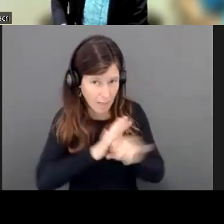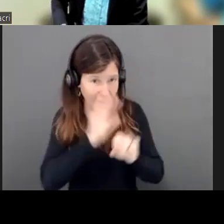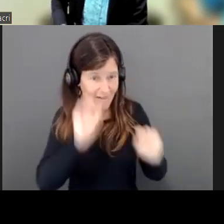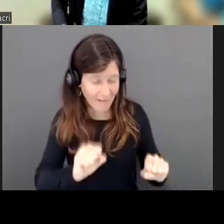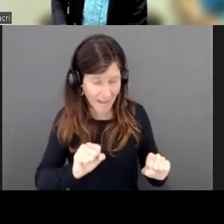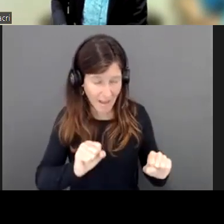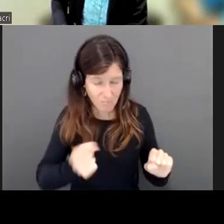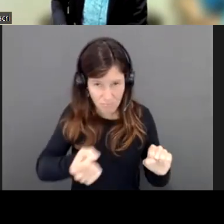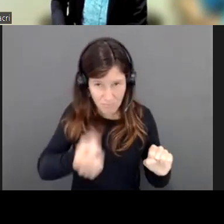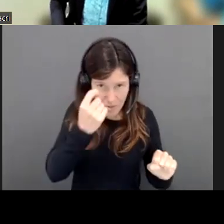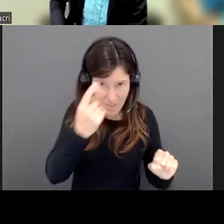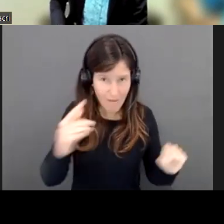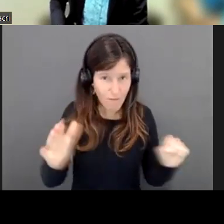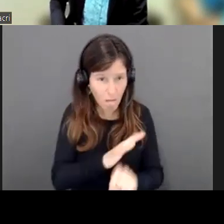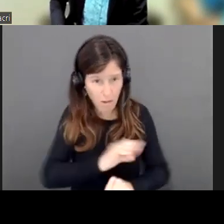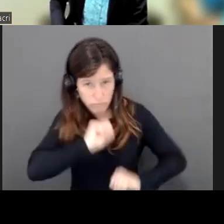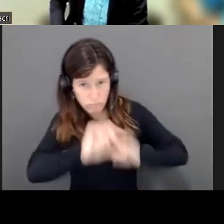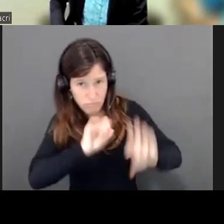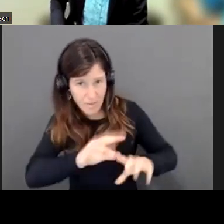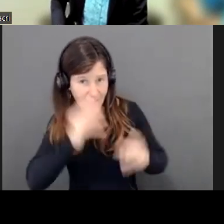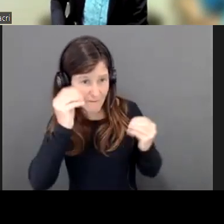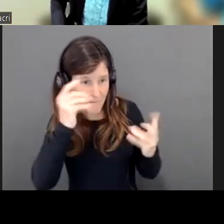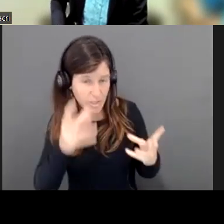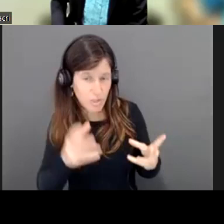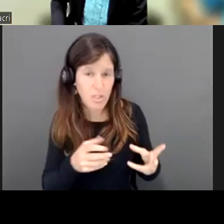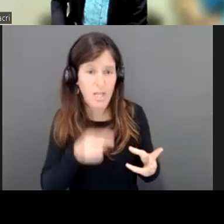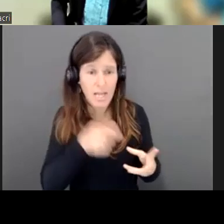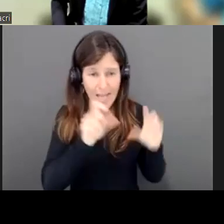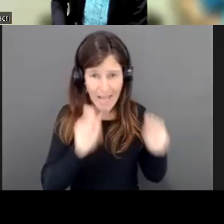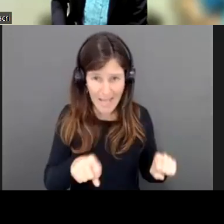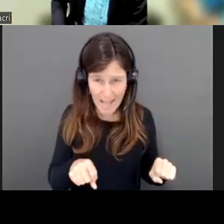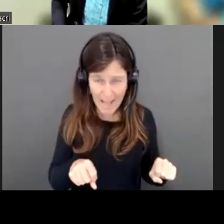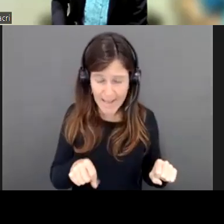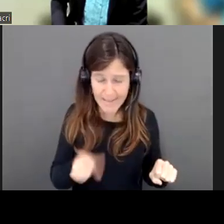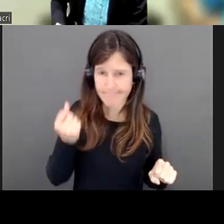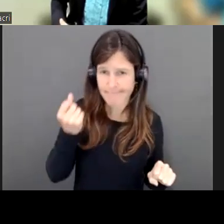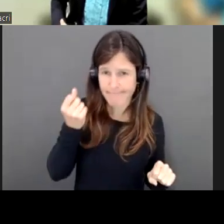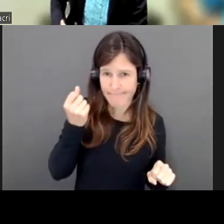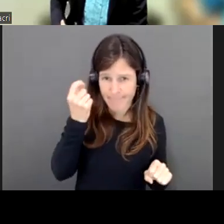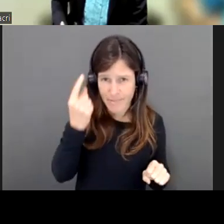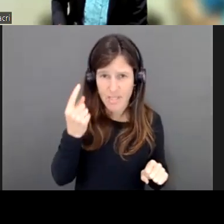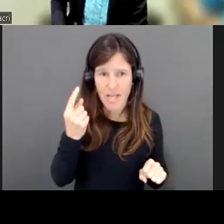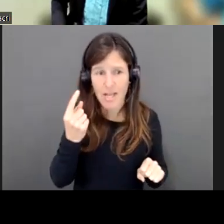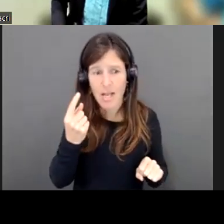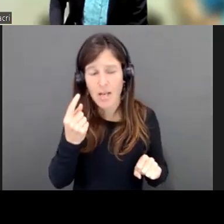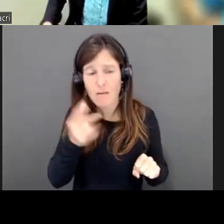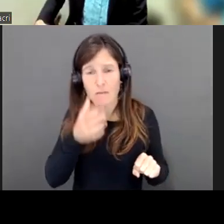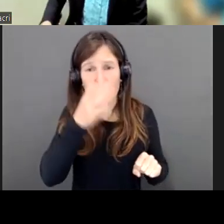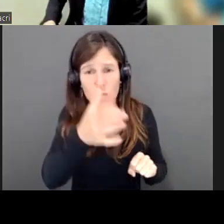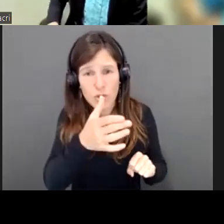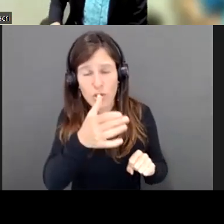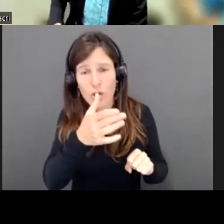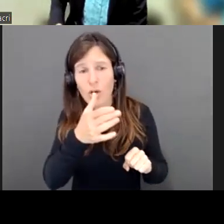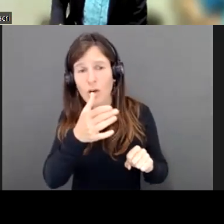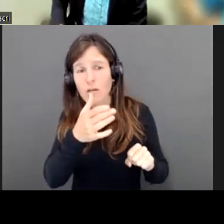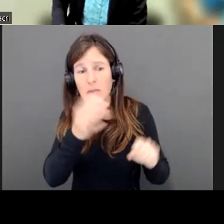to the decision that you're asking them to make? And do they have that ability to appreciate the reasonable, foreseeable consequences of